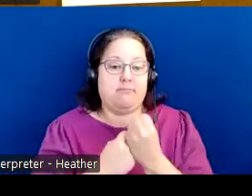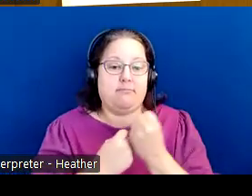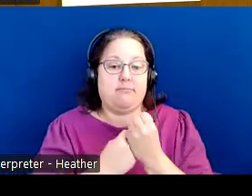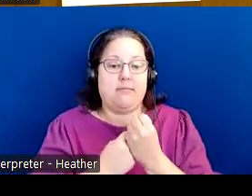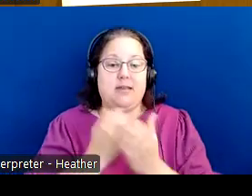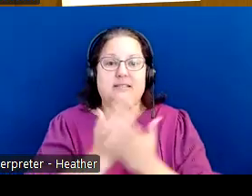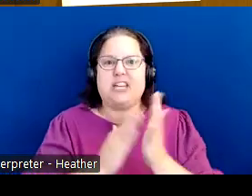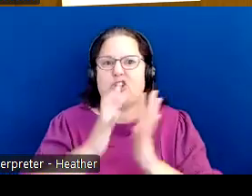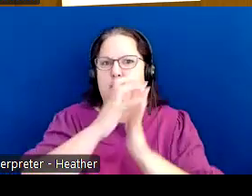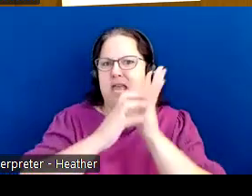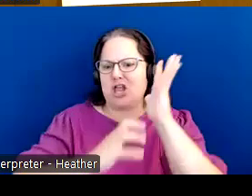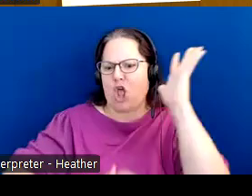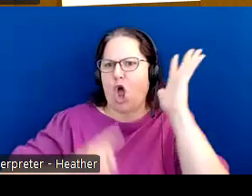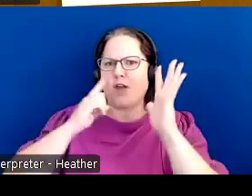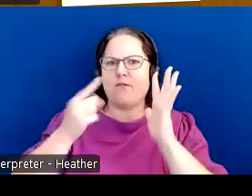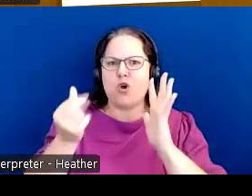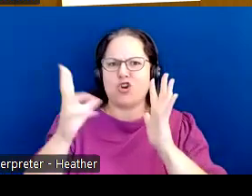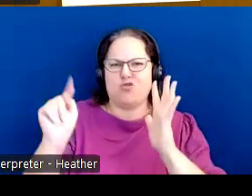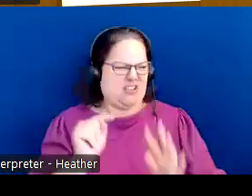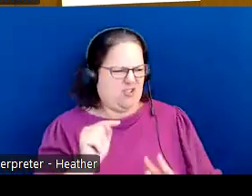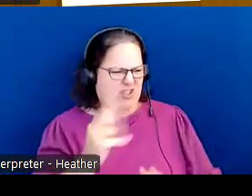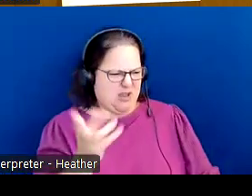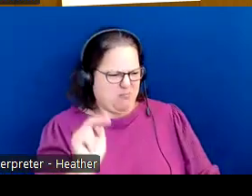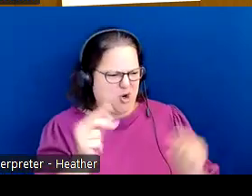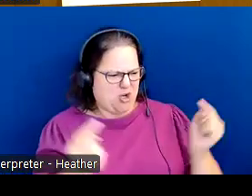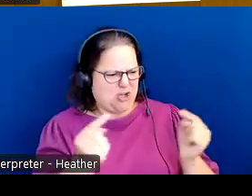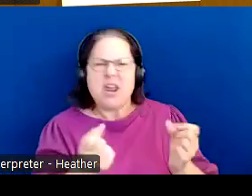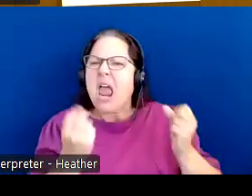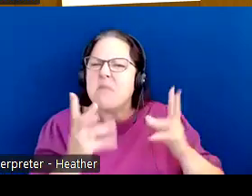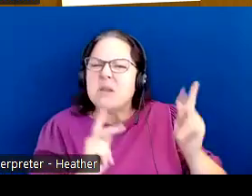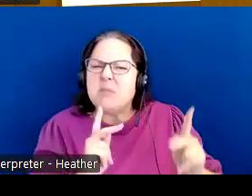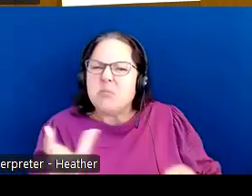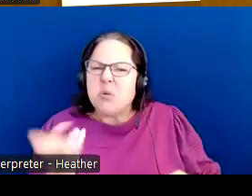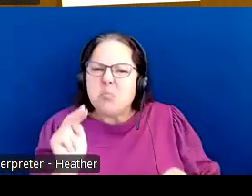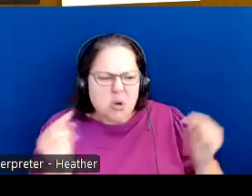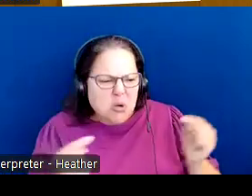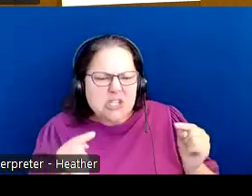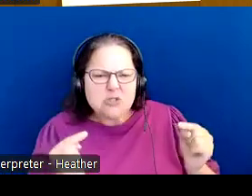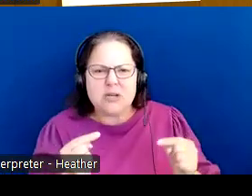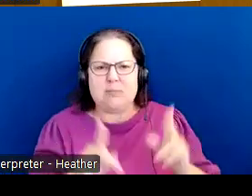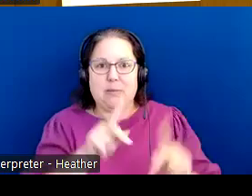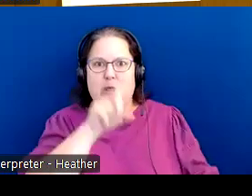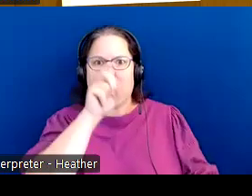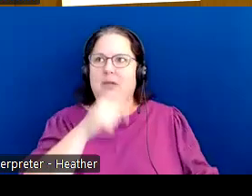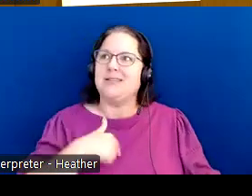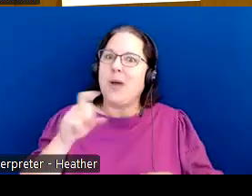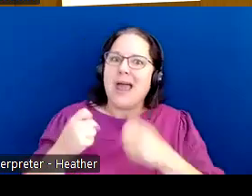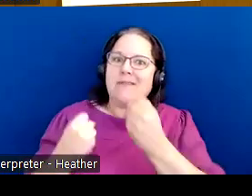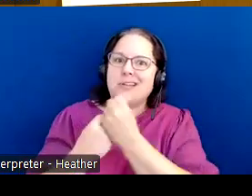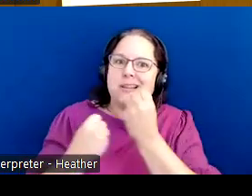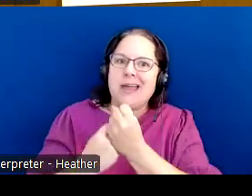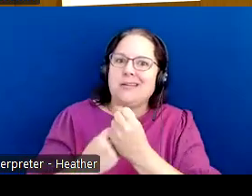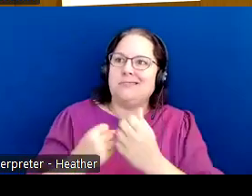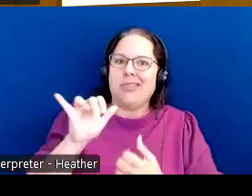very long for any grants because people say burn injuries. How many people even have a burn injury? So I feel like we have to justify that quite